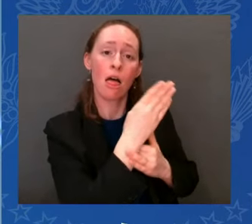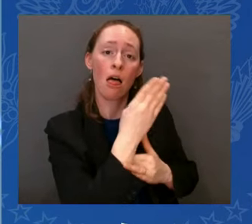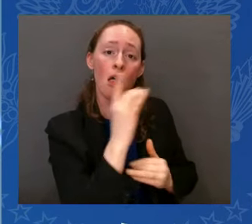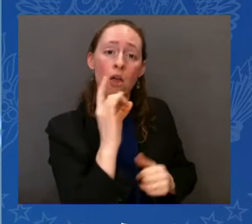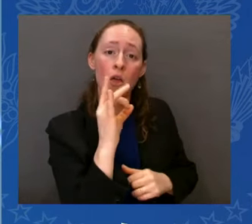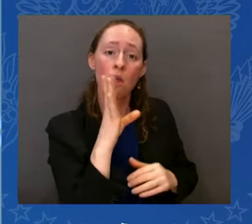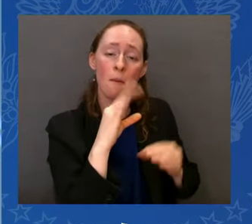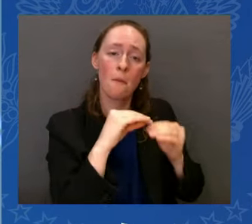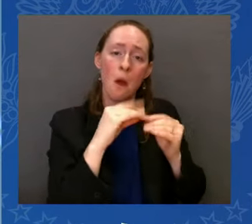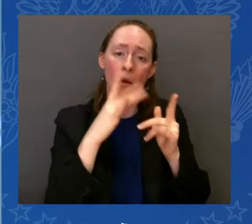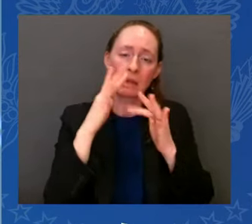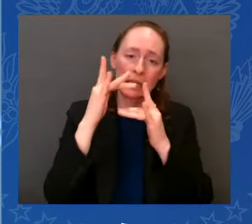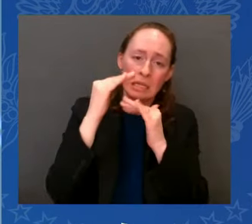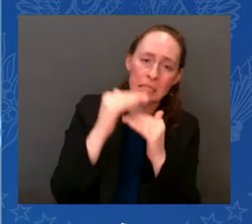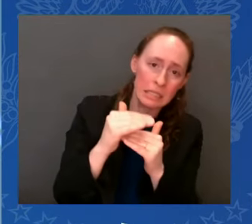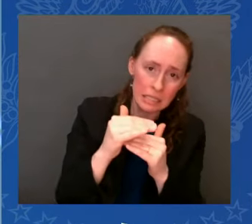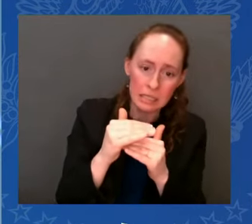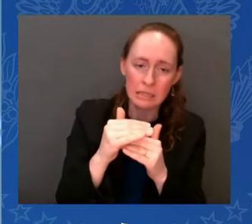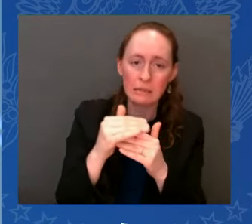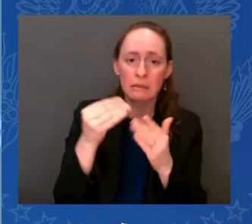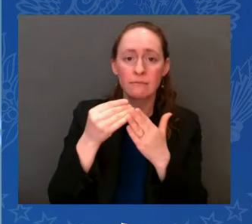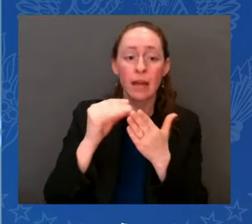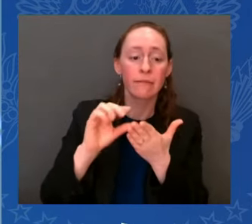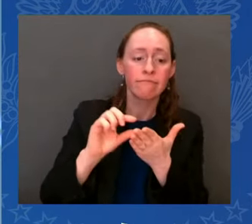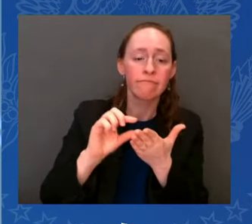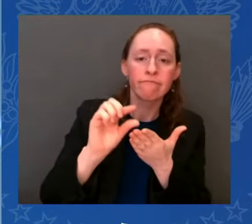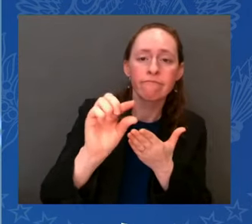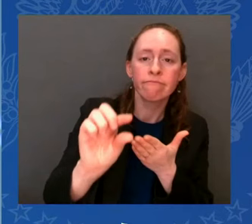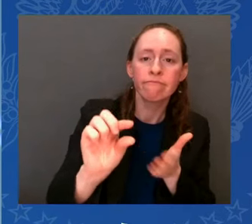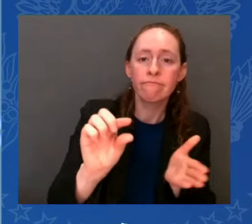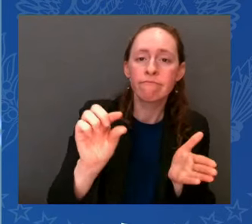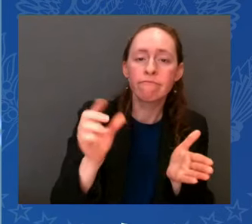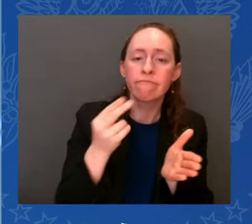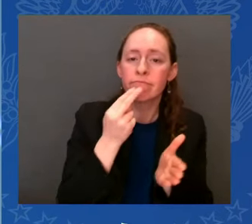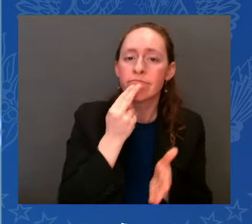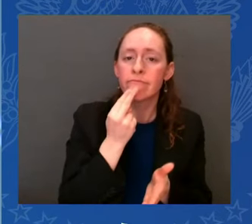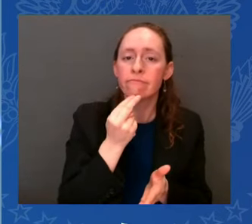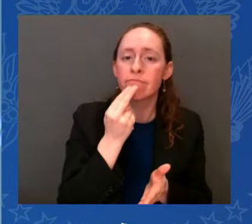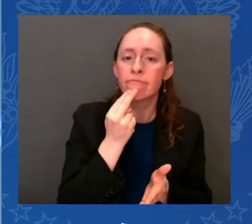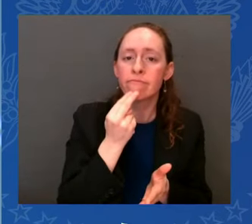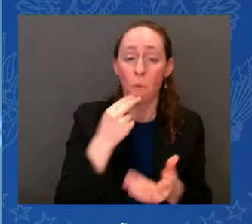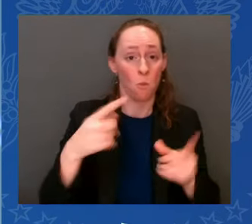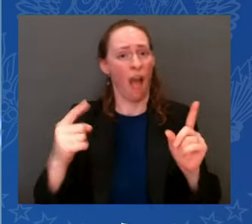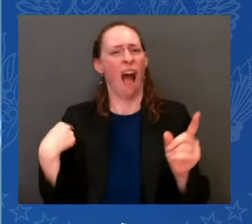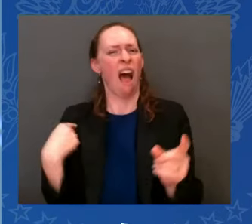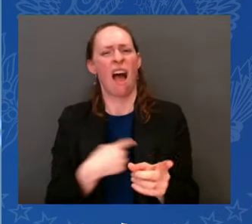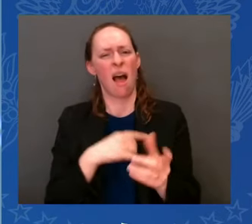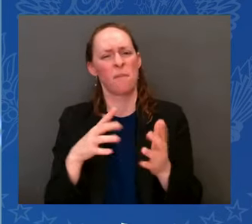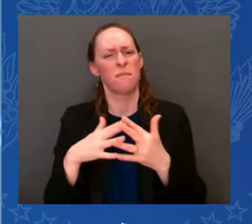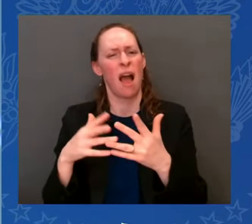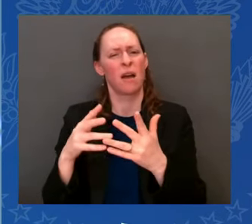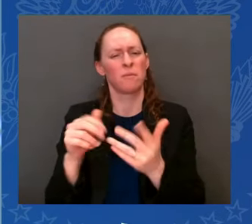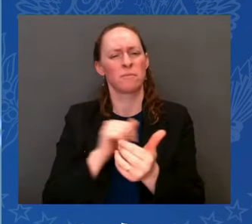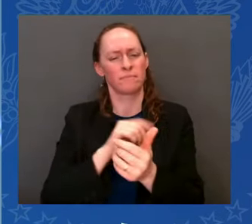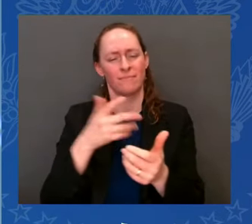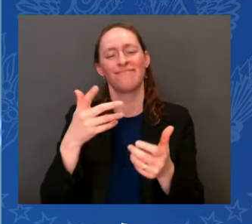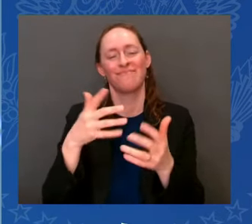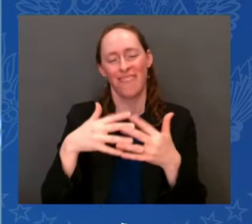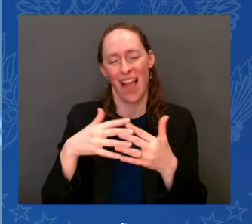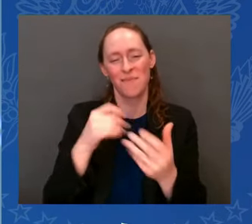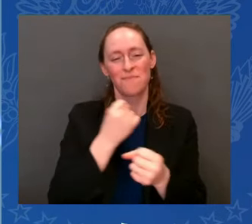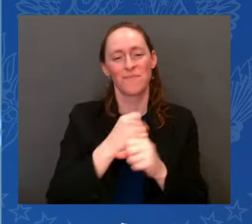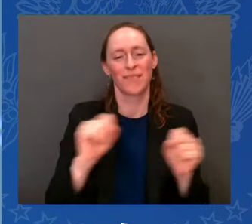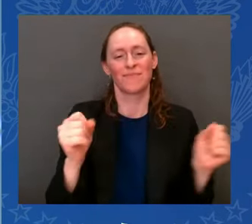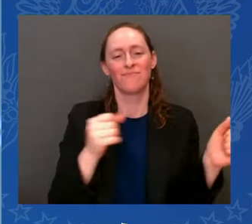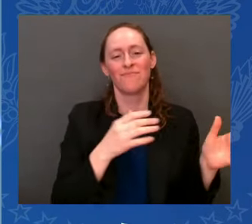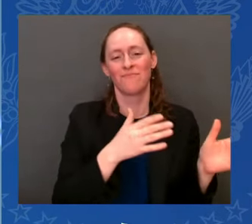money, but only 120 counties. When I signed the American Rescue Plan, it sent $350 billion